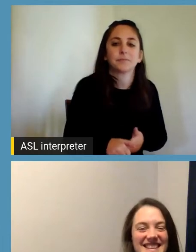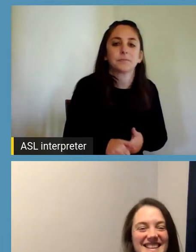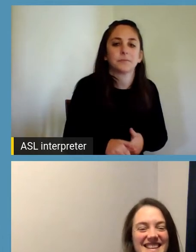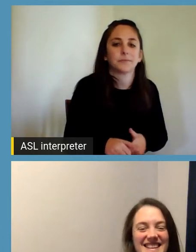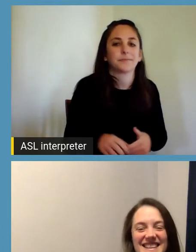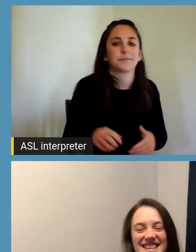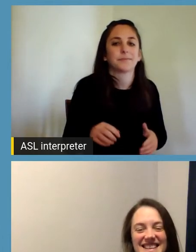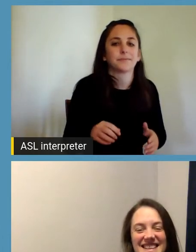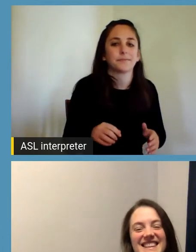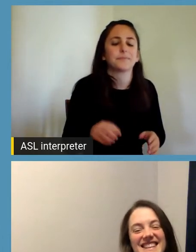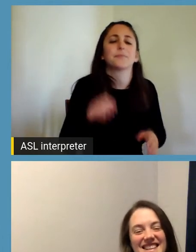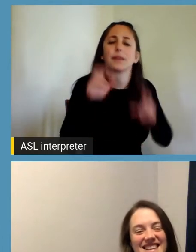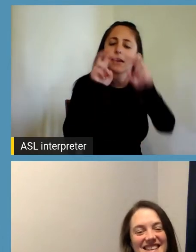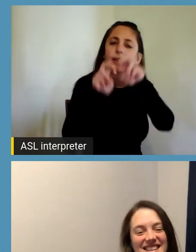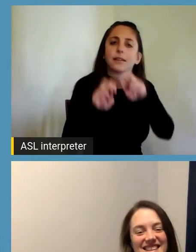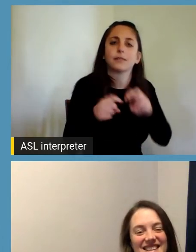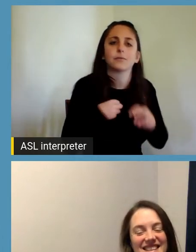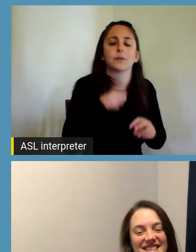I love analytics.